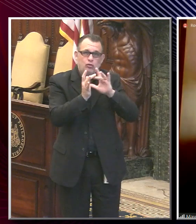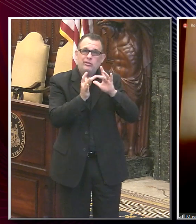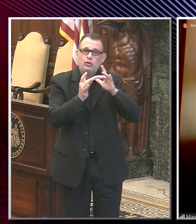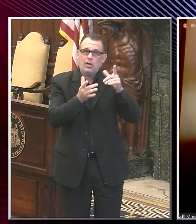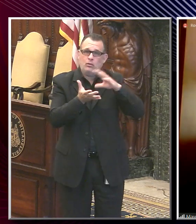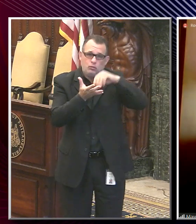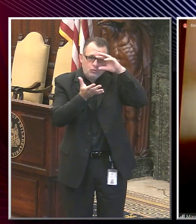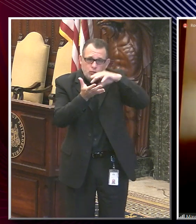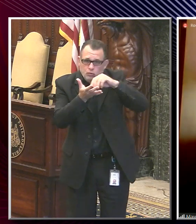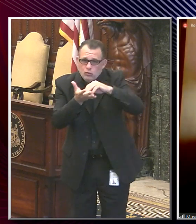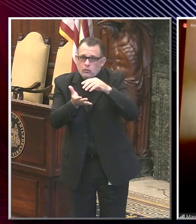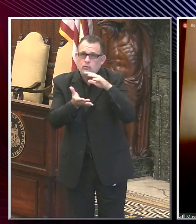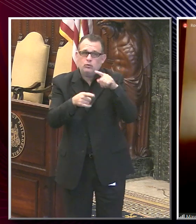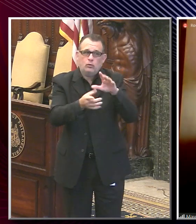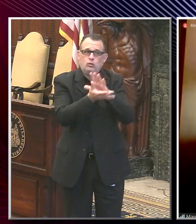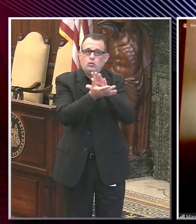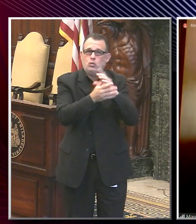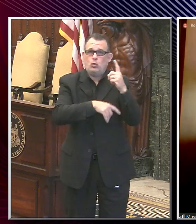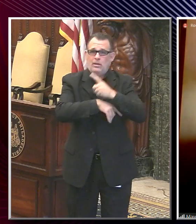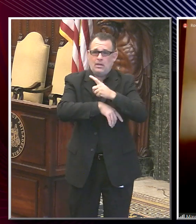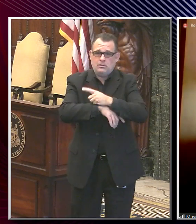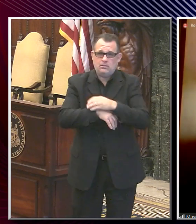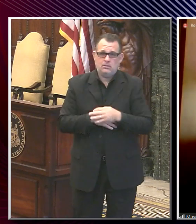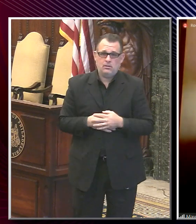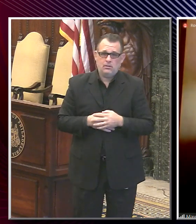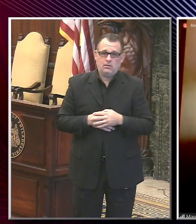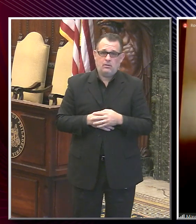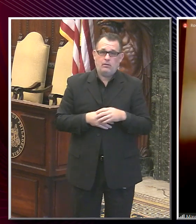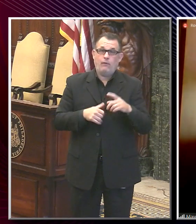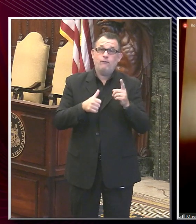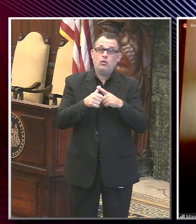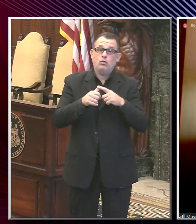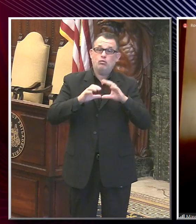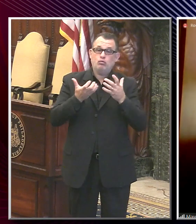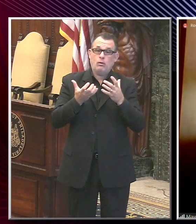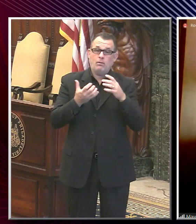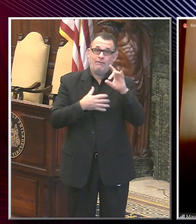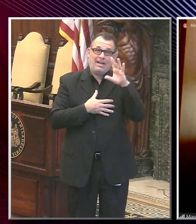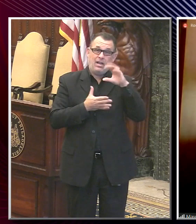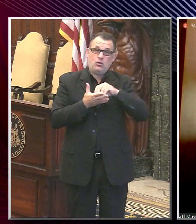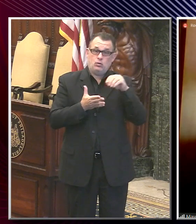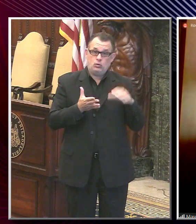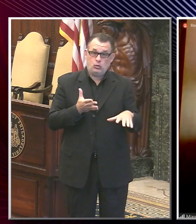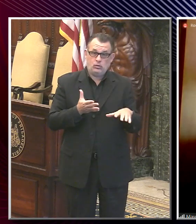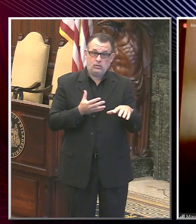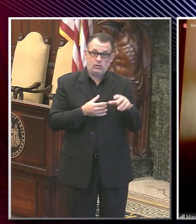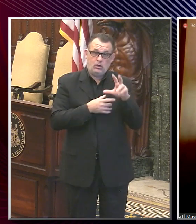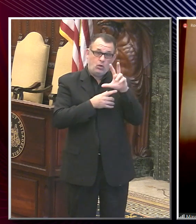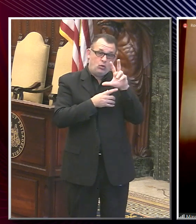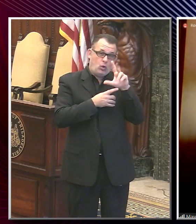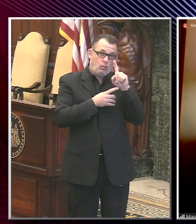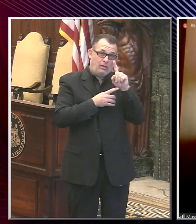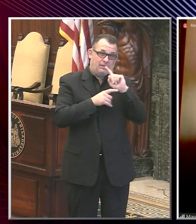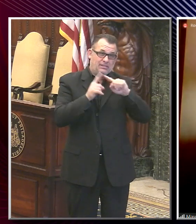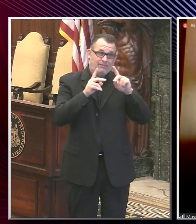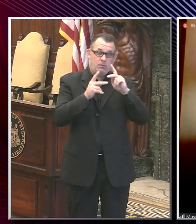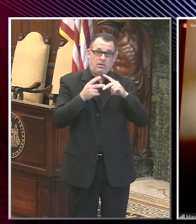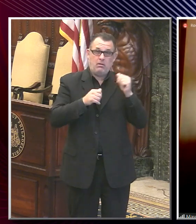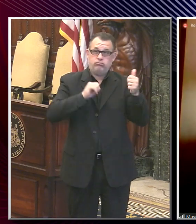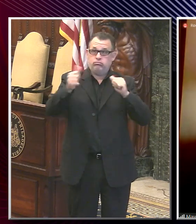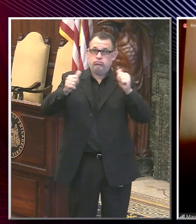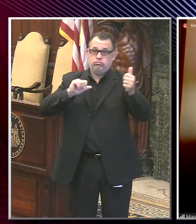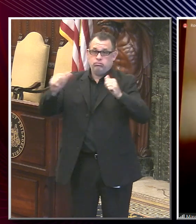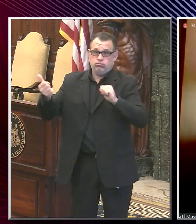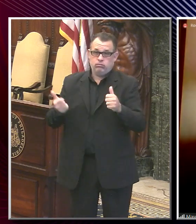days. The first phase of access centers will serve 800 students at 31 locations, with more centers being planned